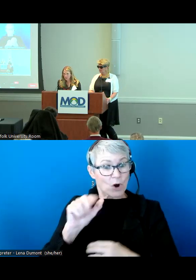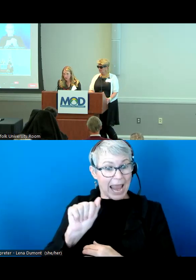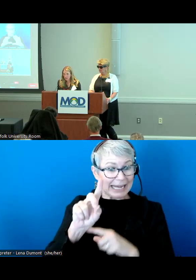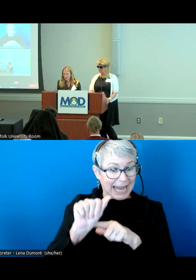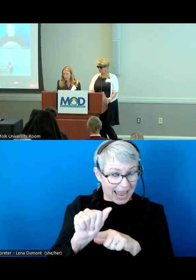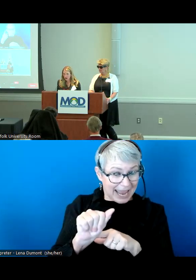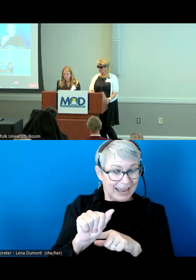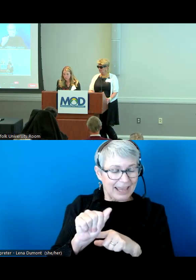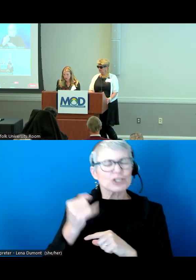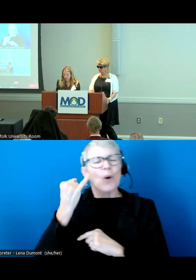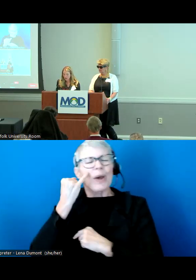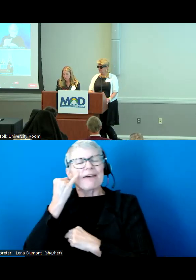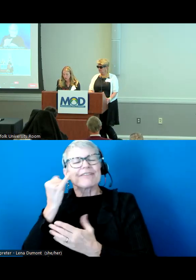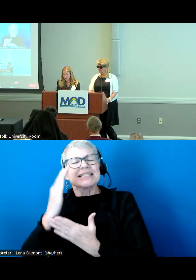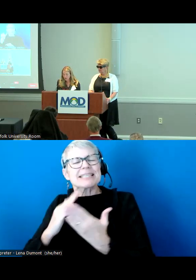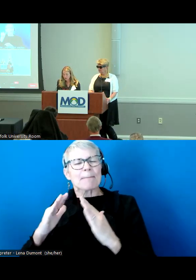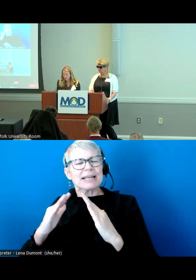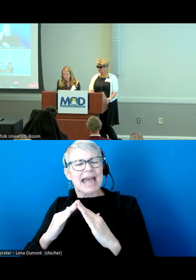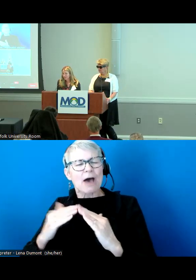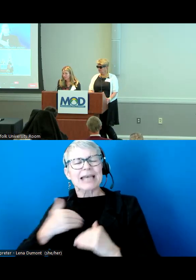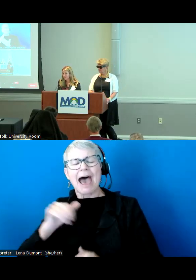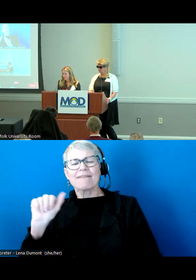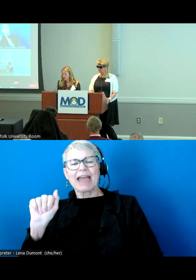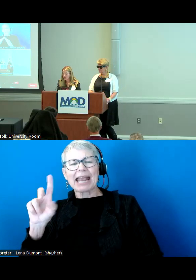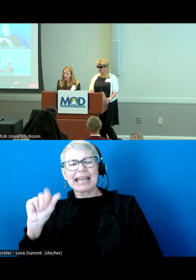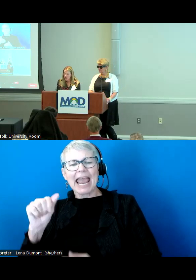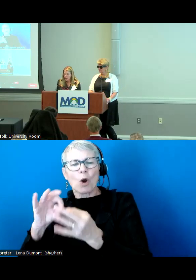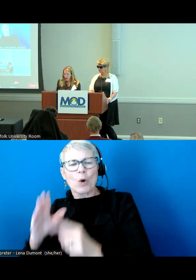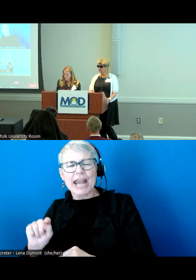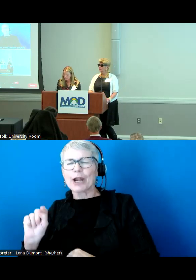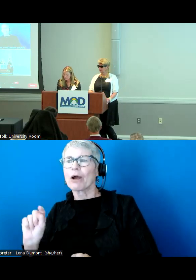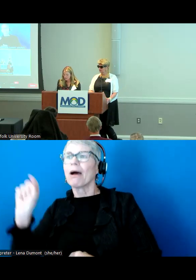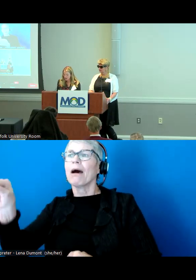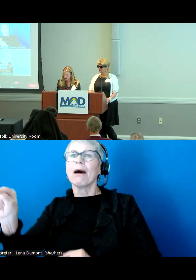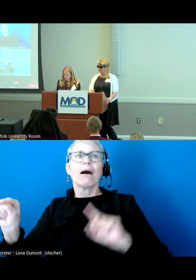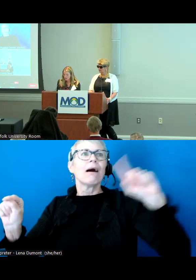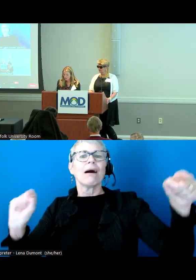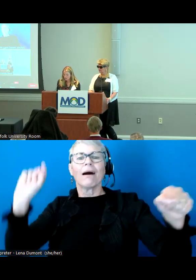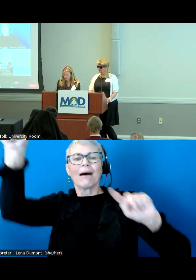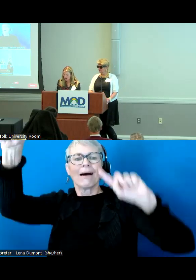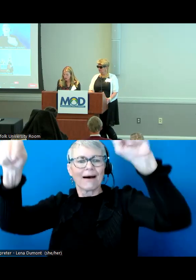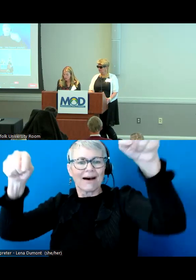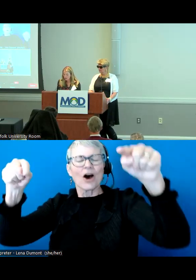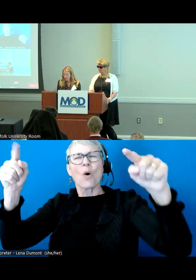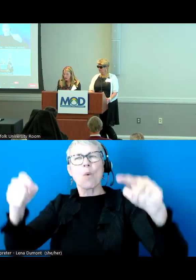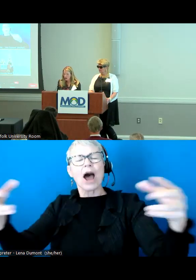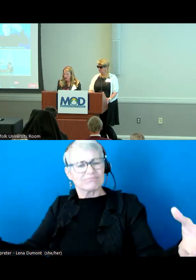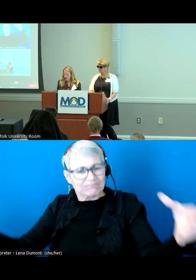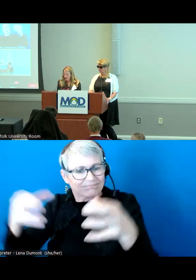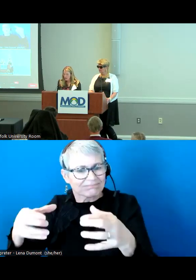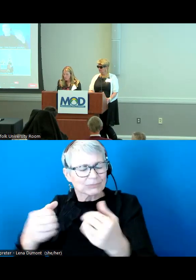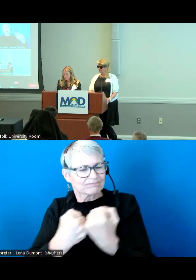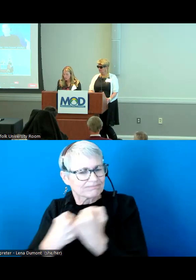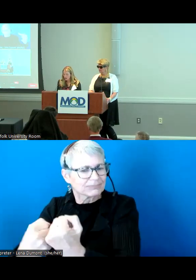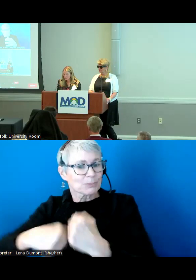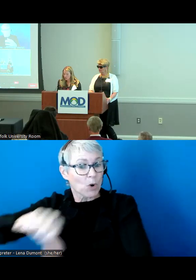We've got some upcoming programming for you actually tomorrow morning. So give us a shout over there.